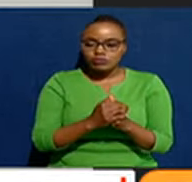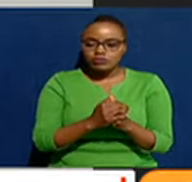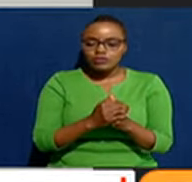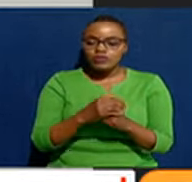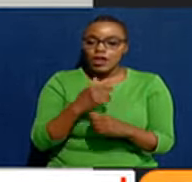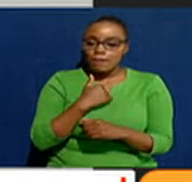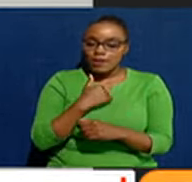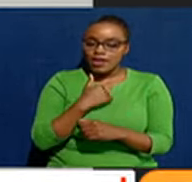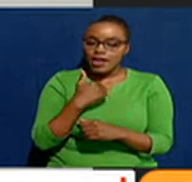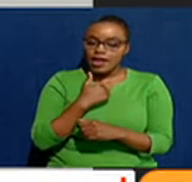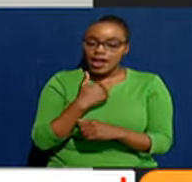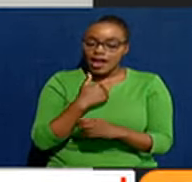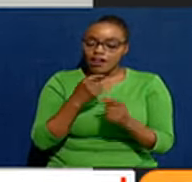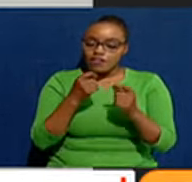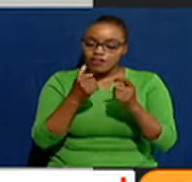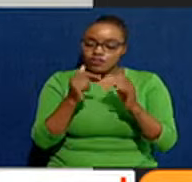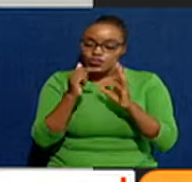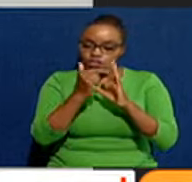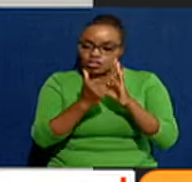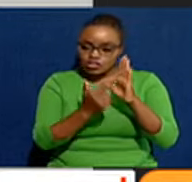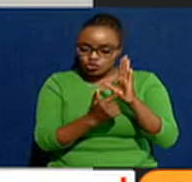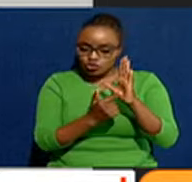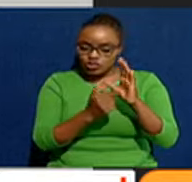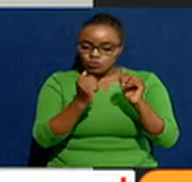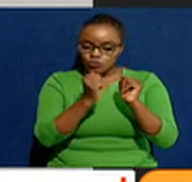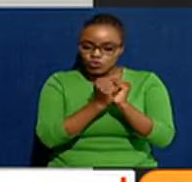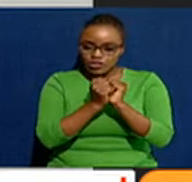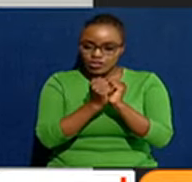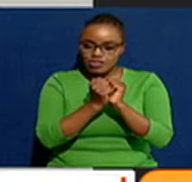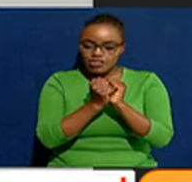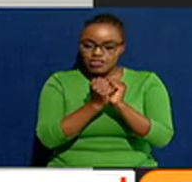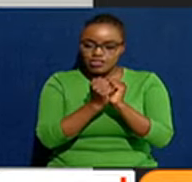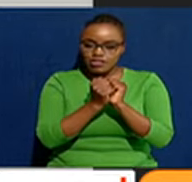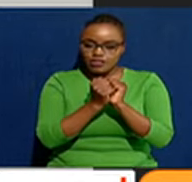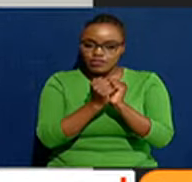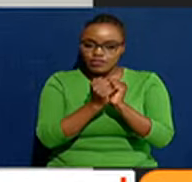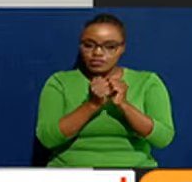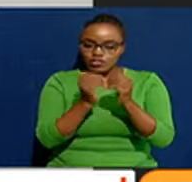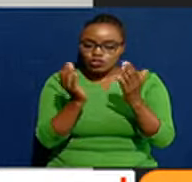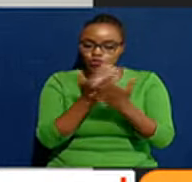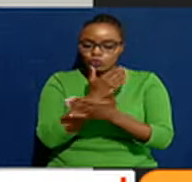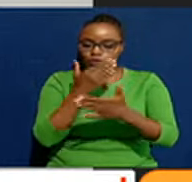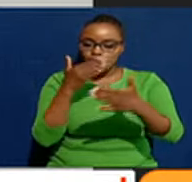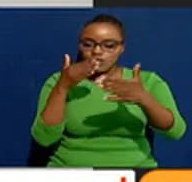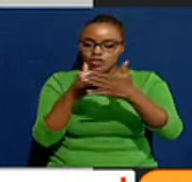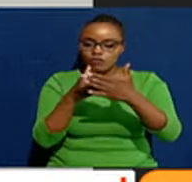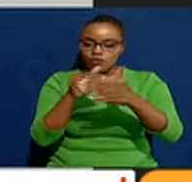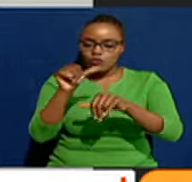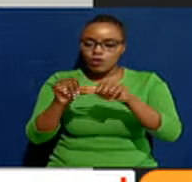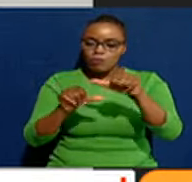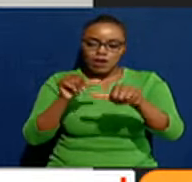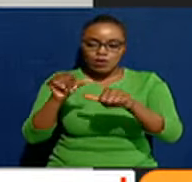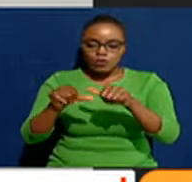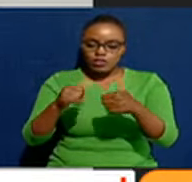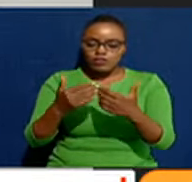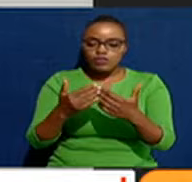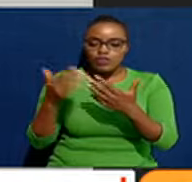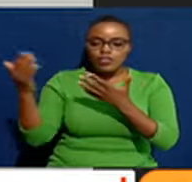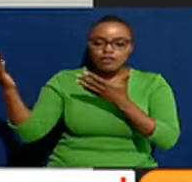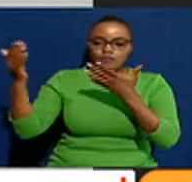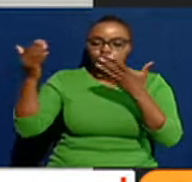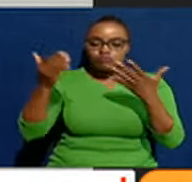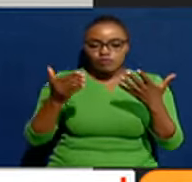I have several issues with removing the restriction about